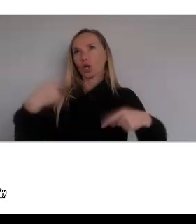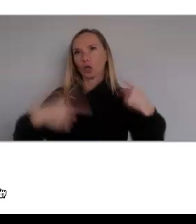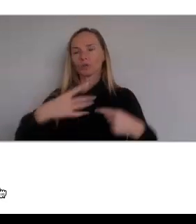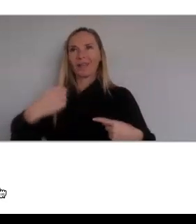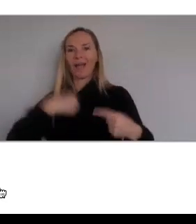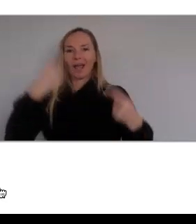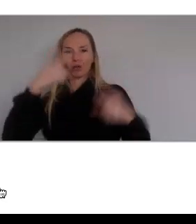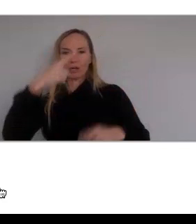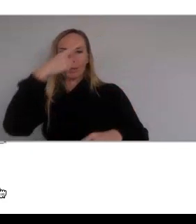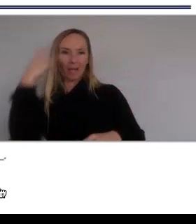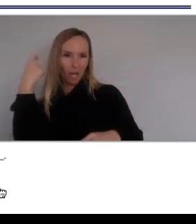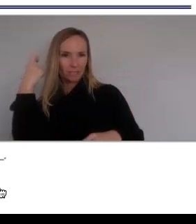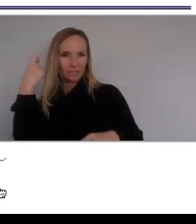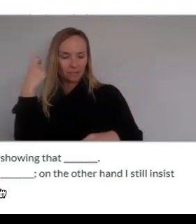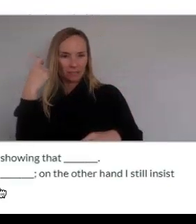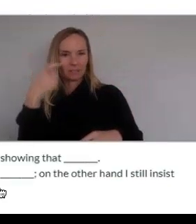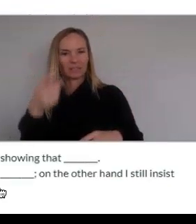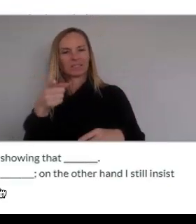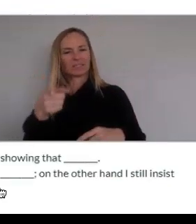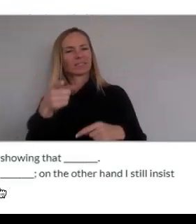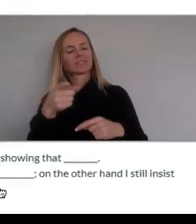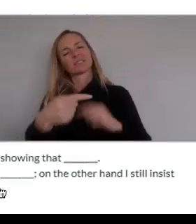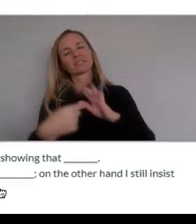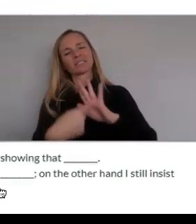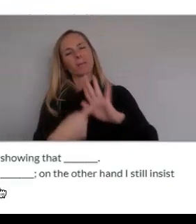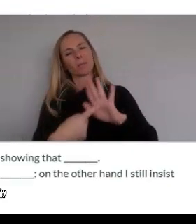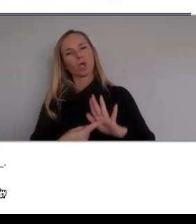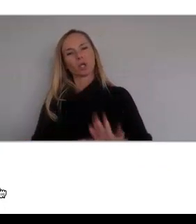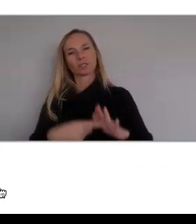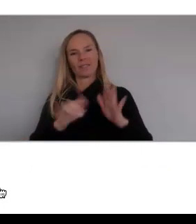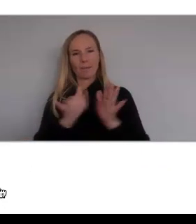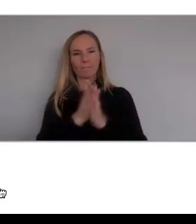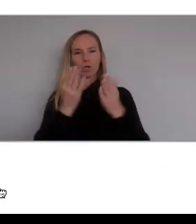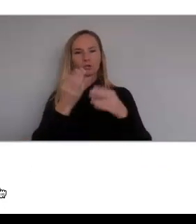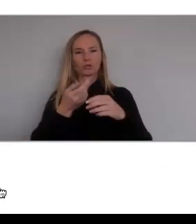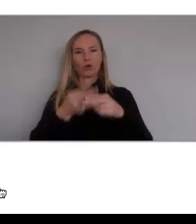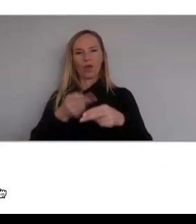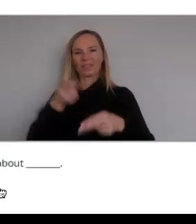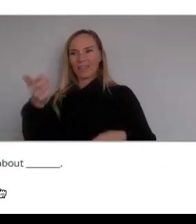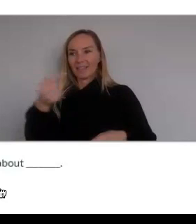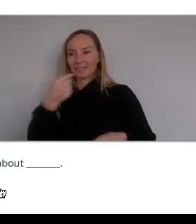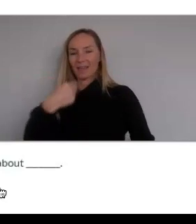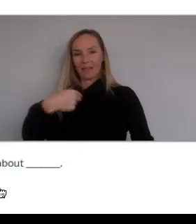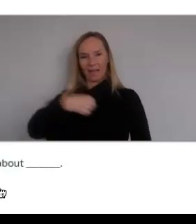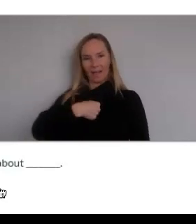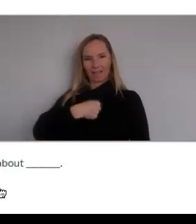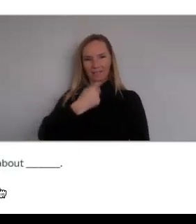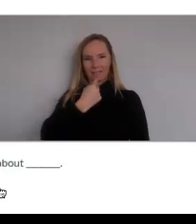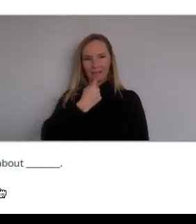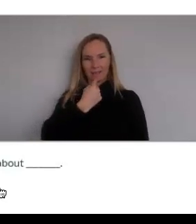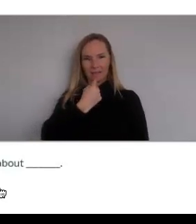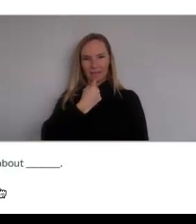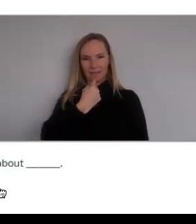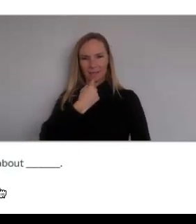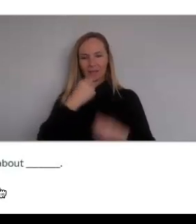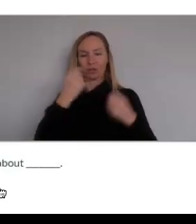agree because. Now I got these templates from a book called They Say, I Say. I'm noticing that there